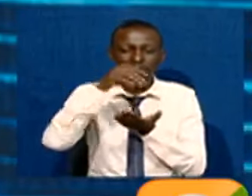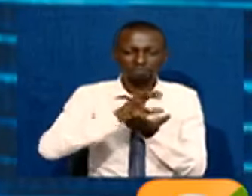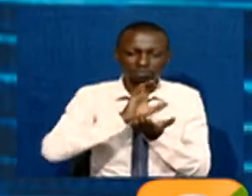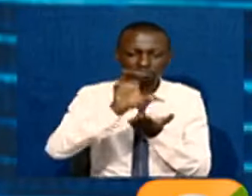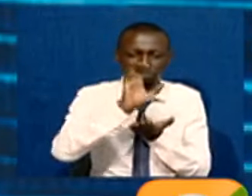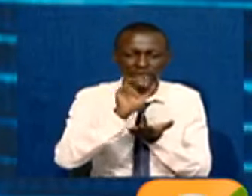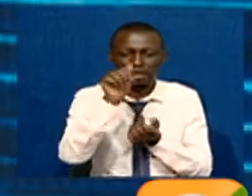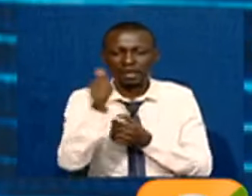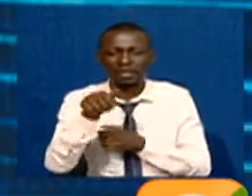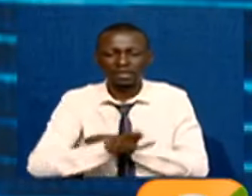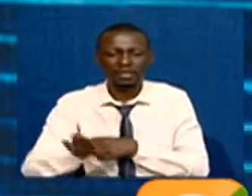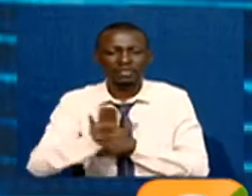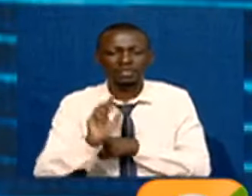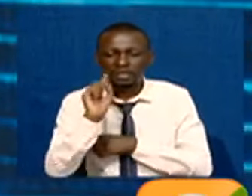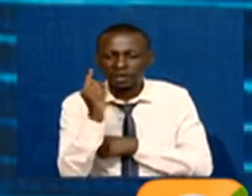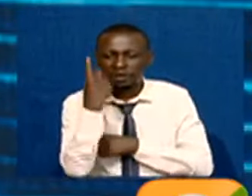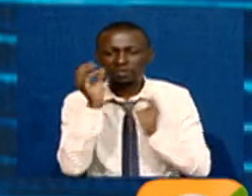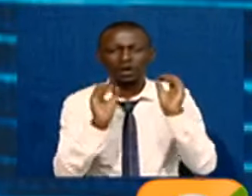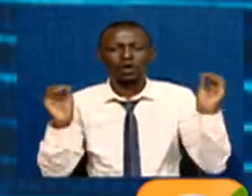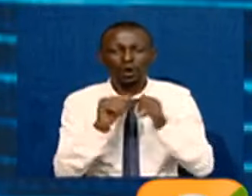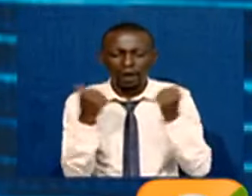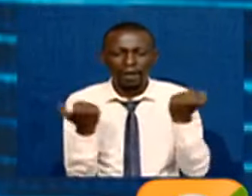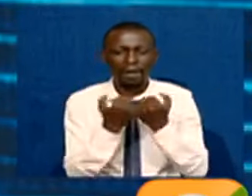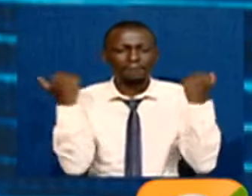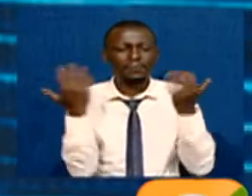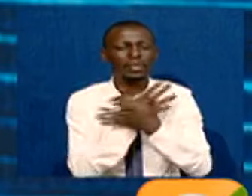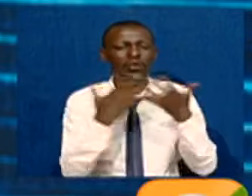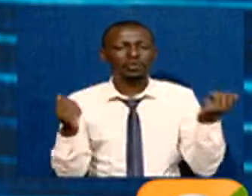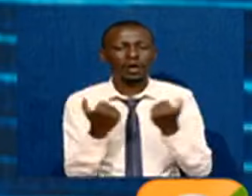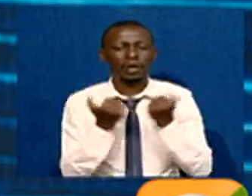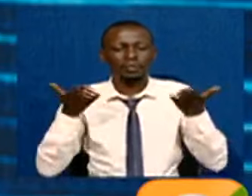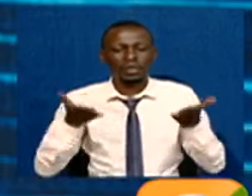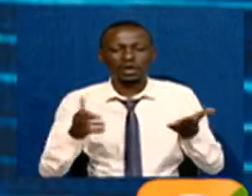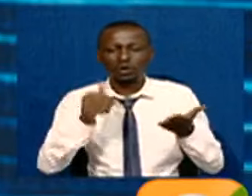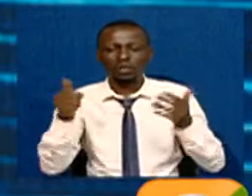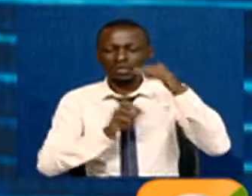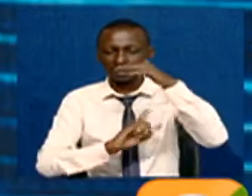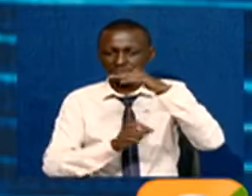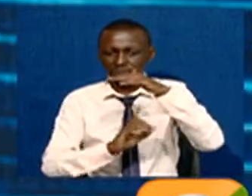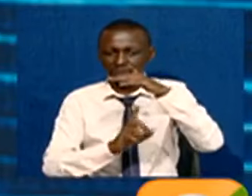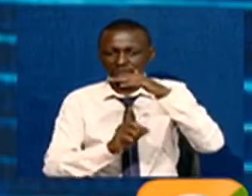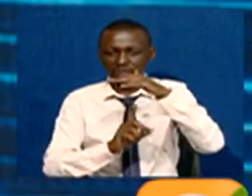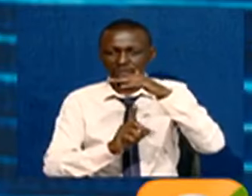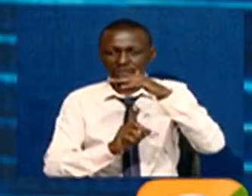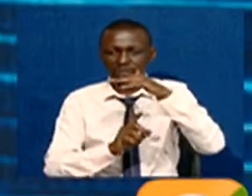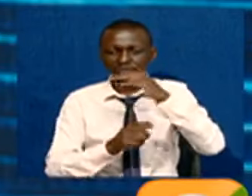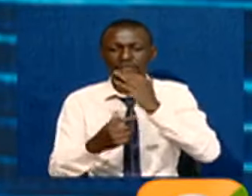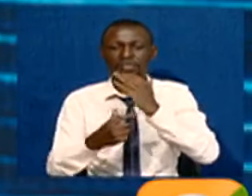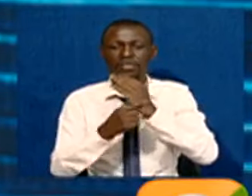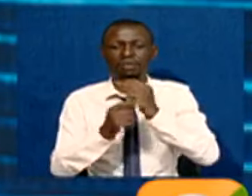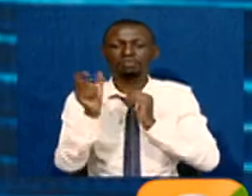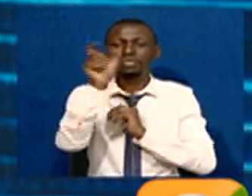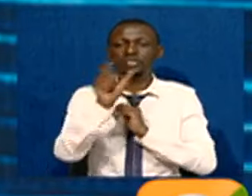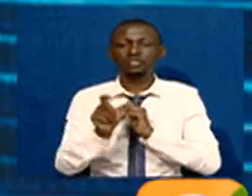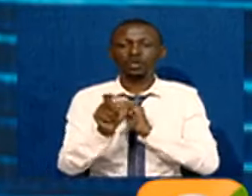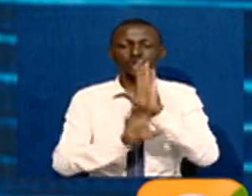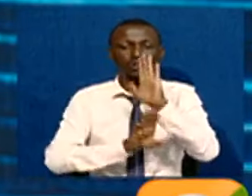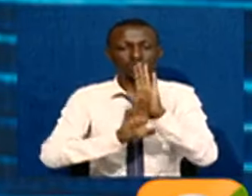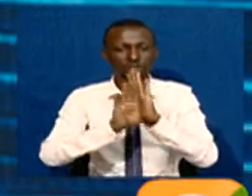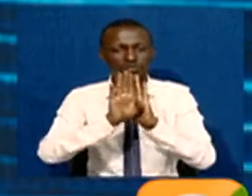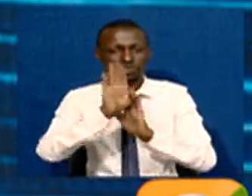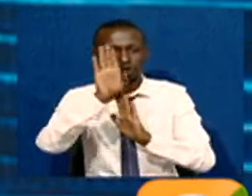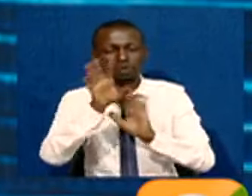one. It happens across. It is happening currently to another ministry called ASALS and Regional Development, where if you